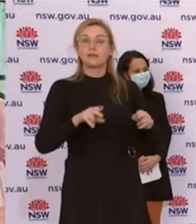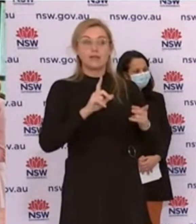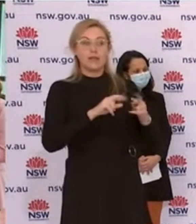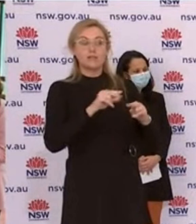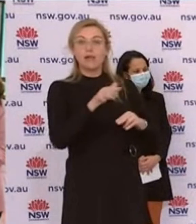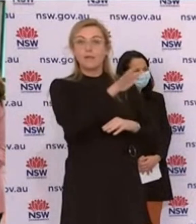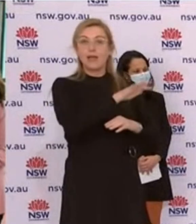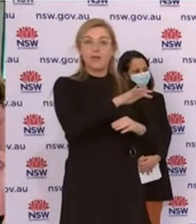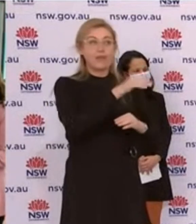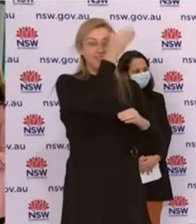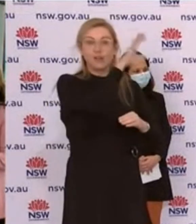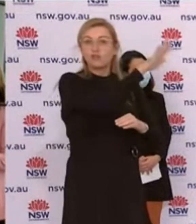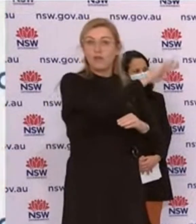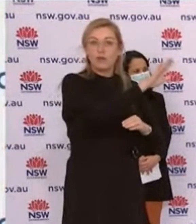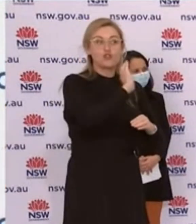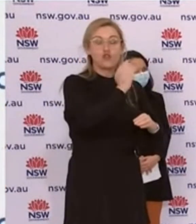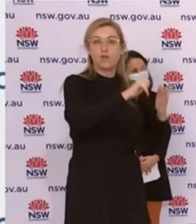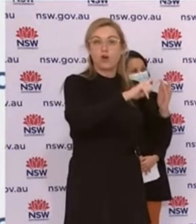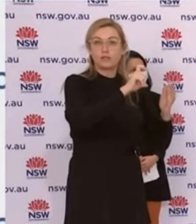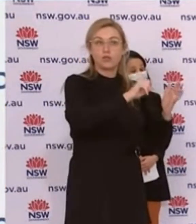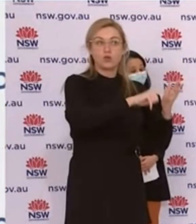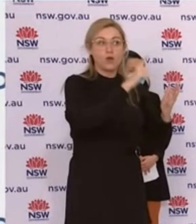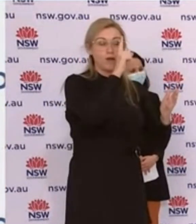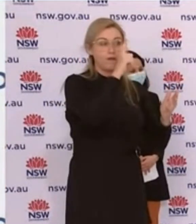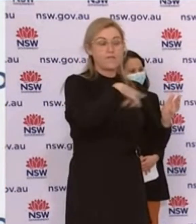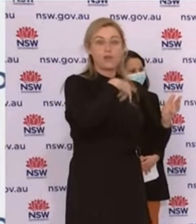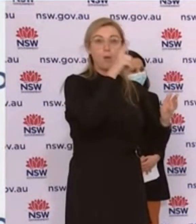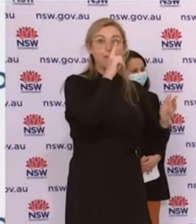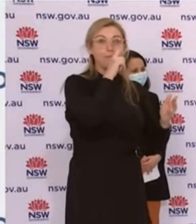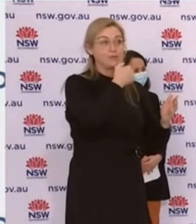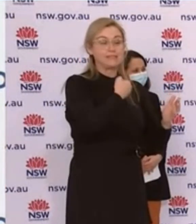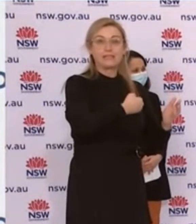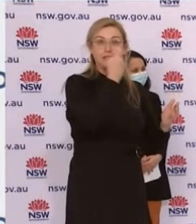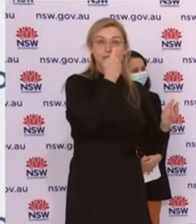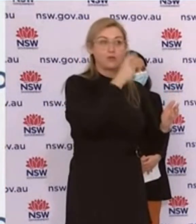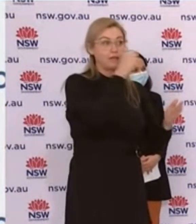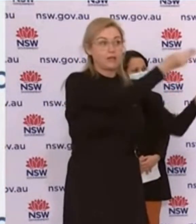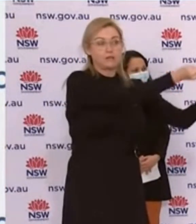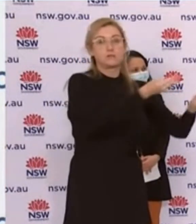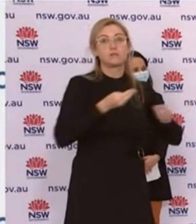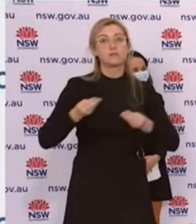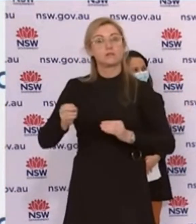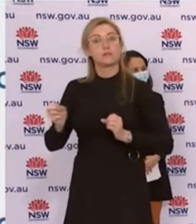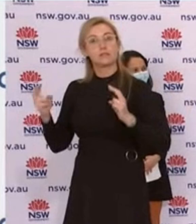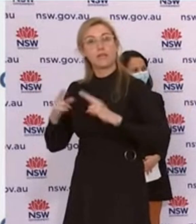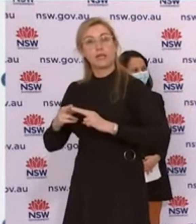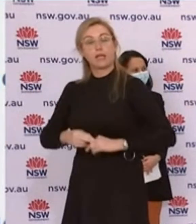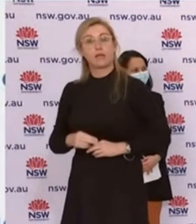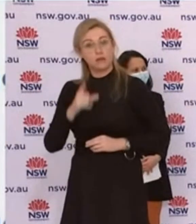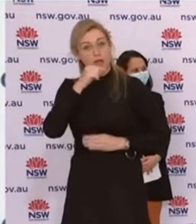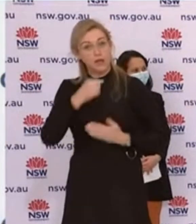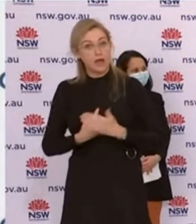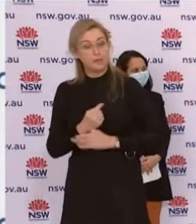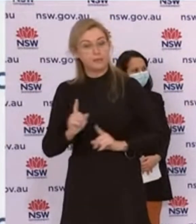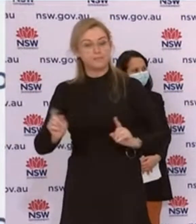into the major metropolitan hospitals. Given the pressure that we're under now, do you think we'd have capacity to help those people? Yeah, can I just